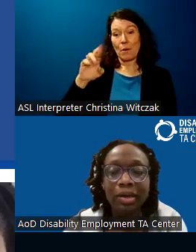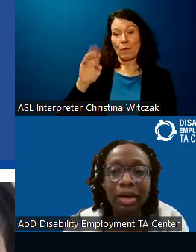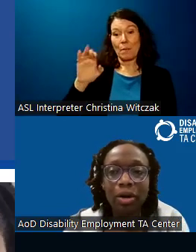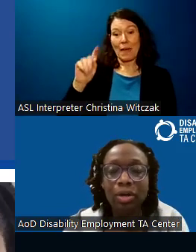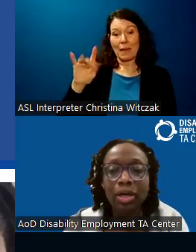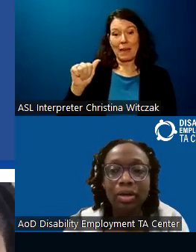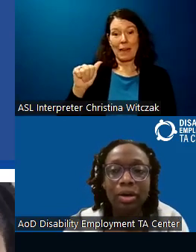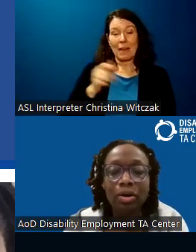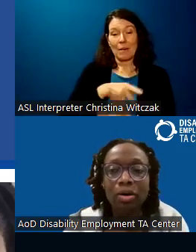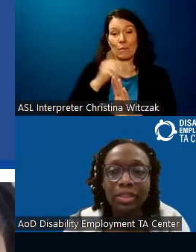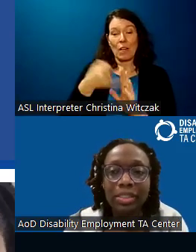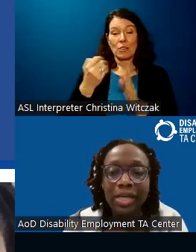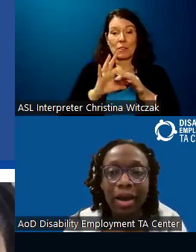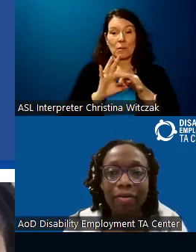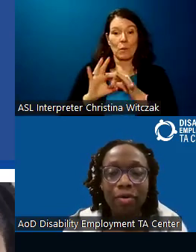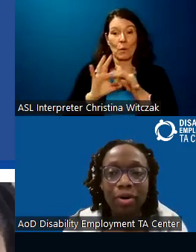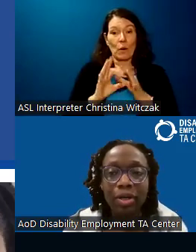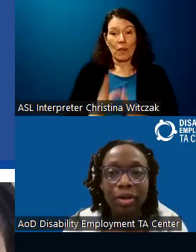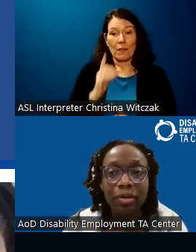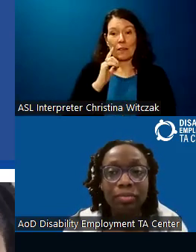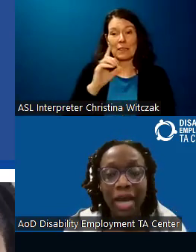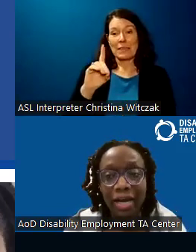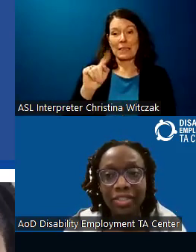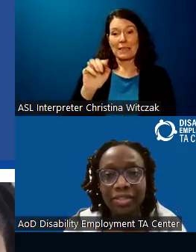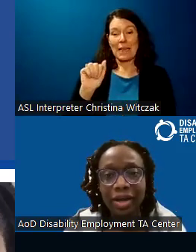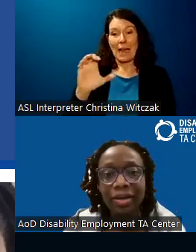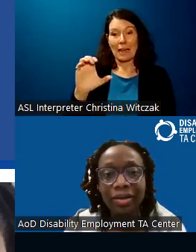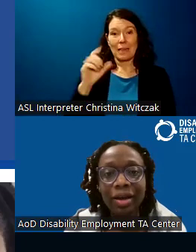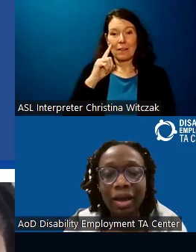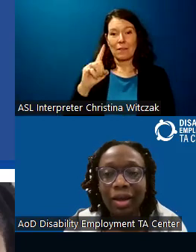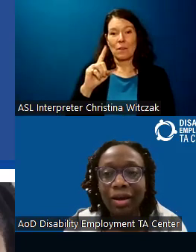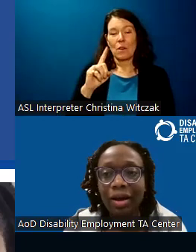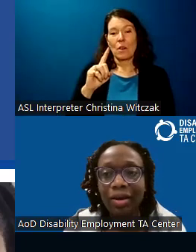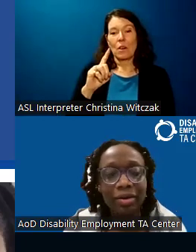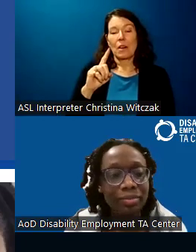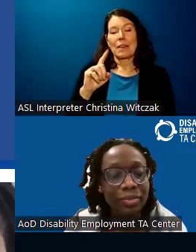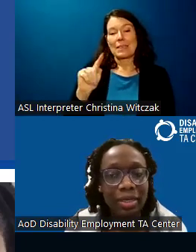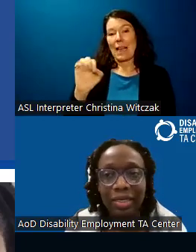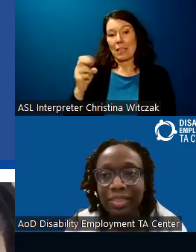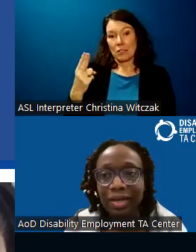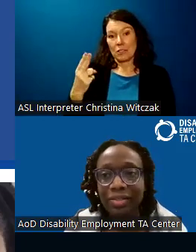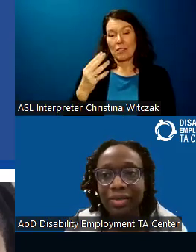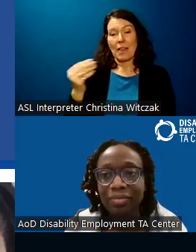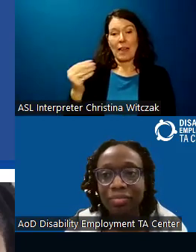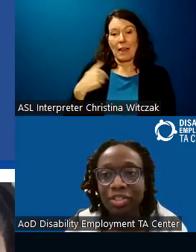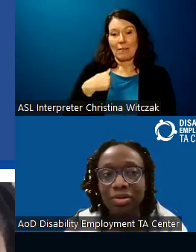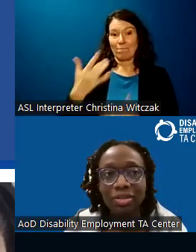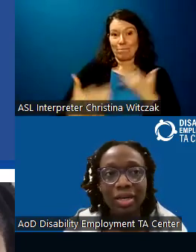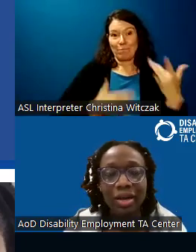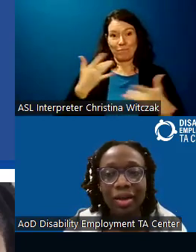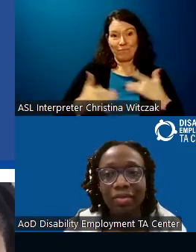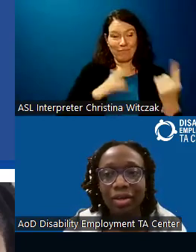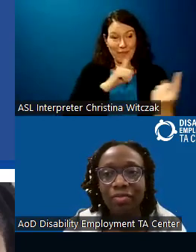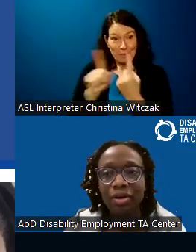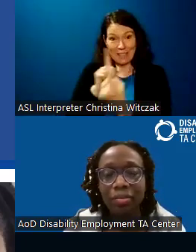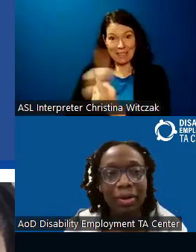the project coordinator on DTech for the TASH side, and I am excited to meet you